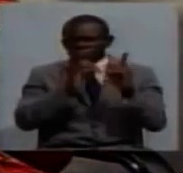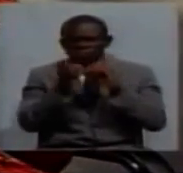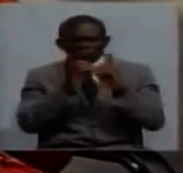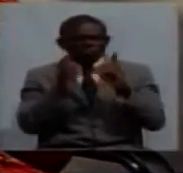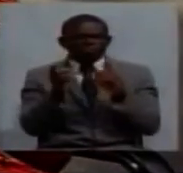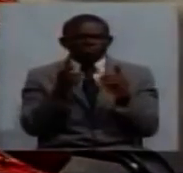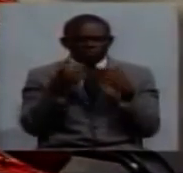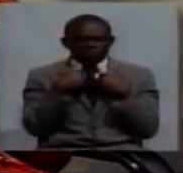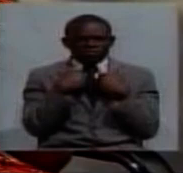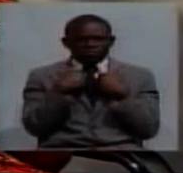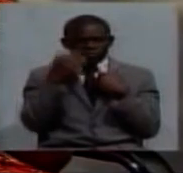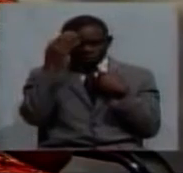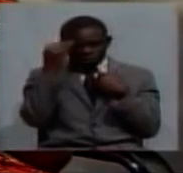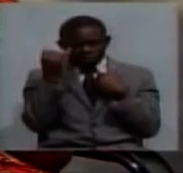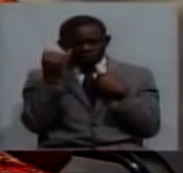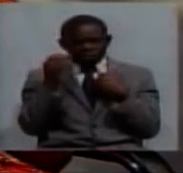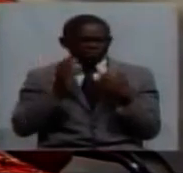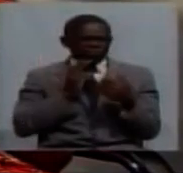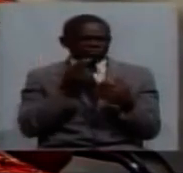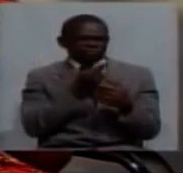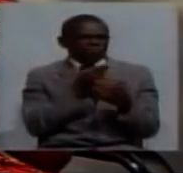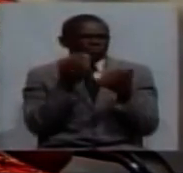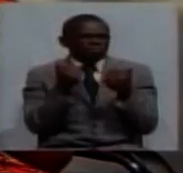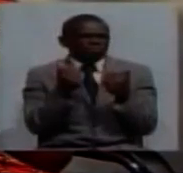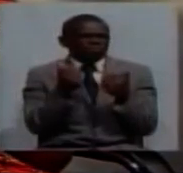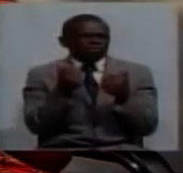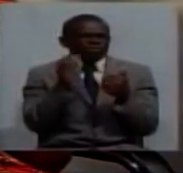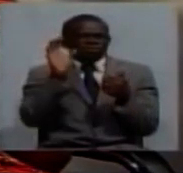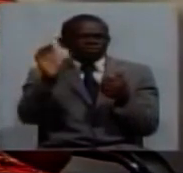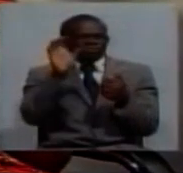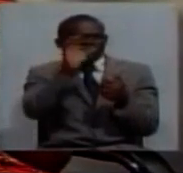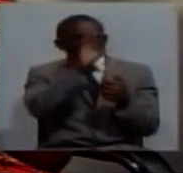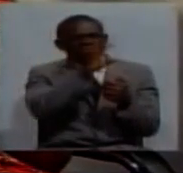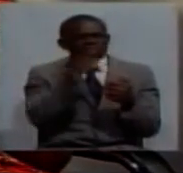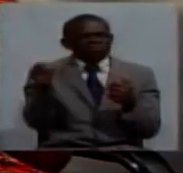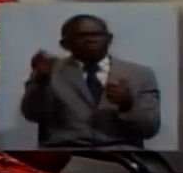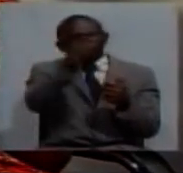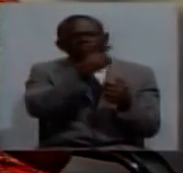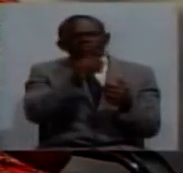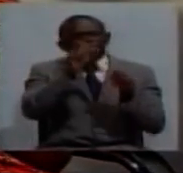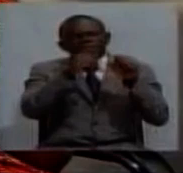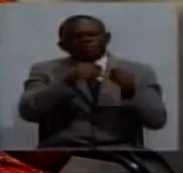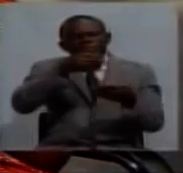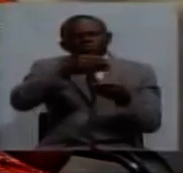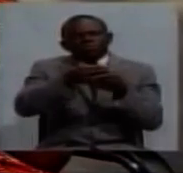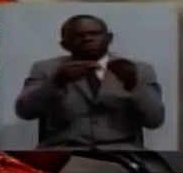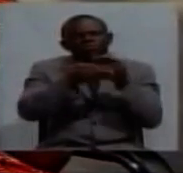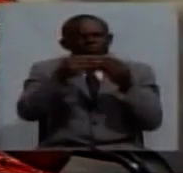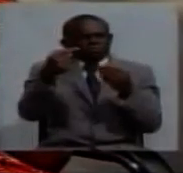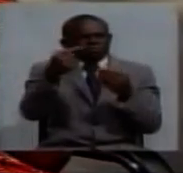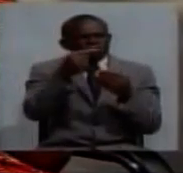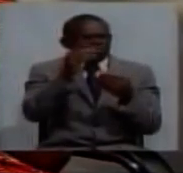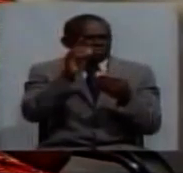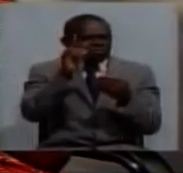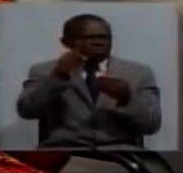various contributions of each of the provinces towards the GDP of the country. And that hit some of the